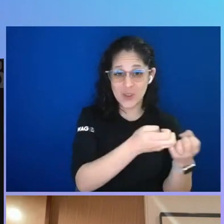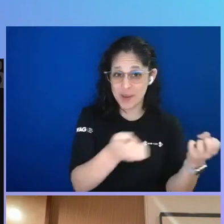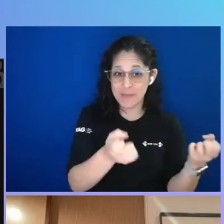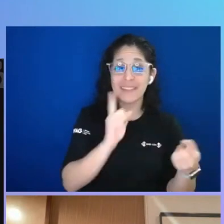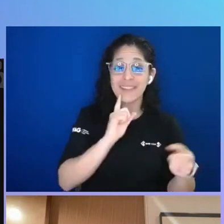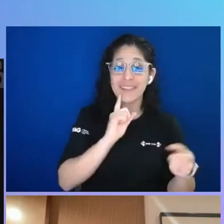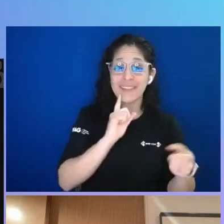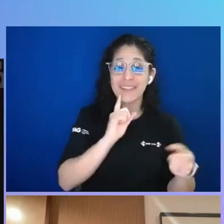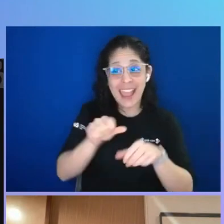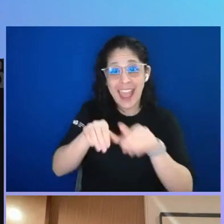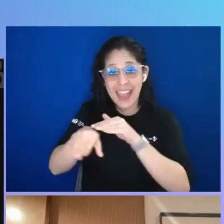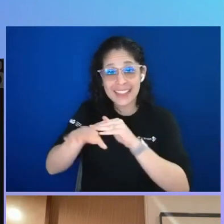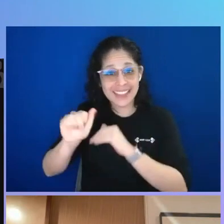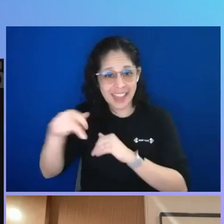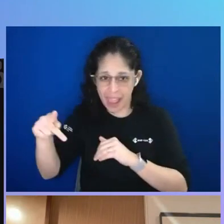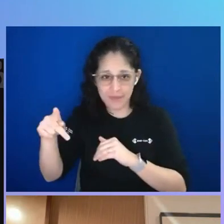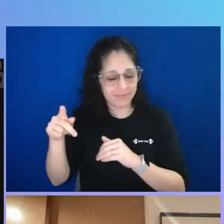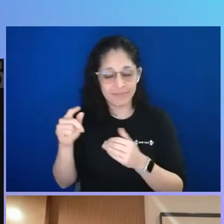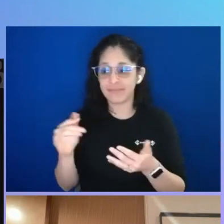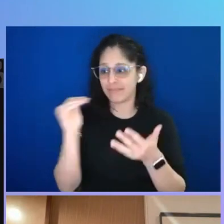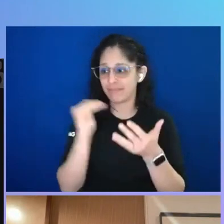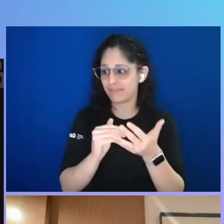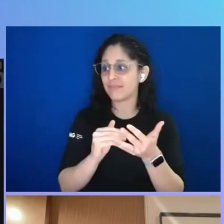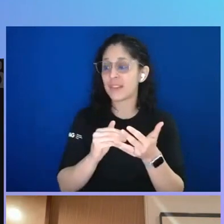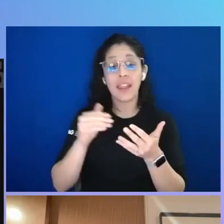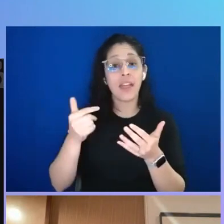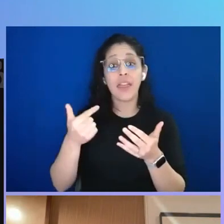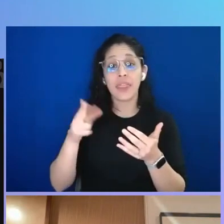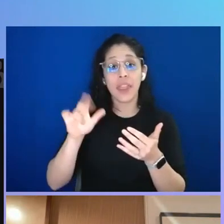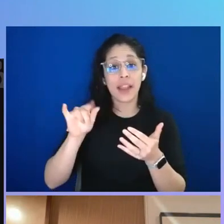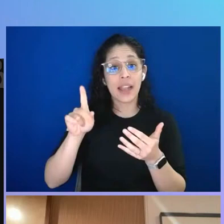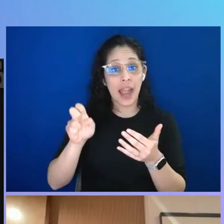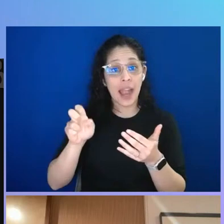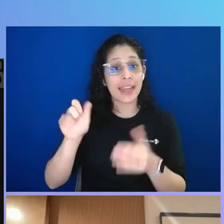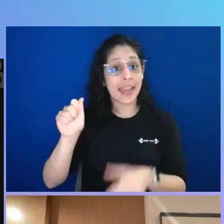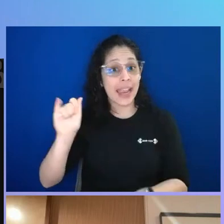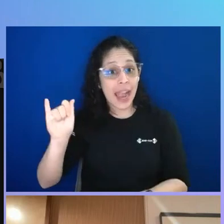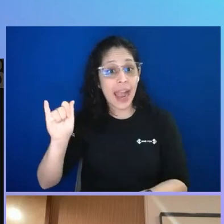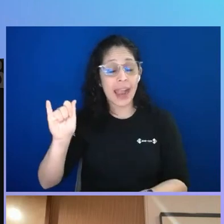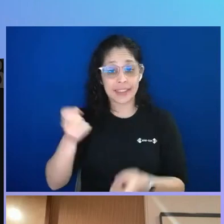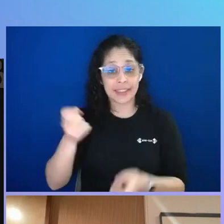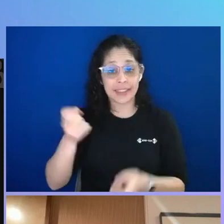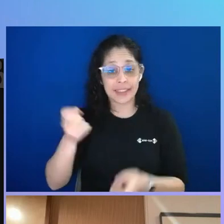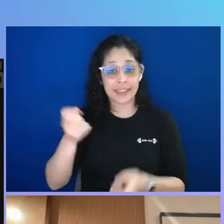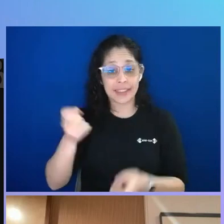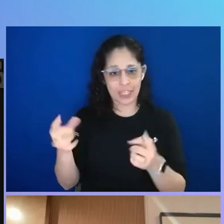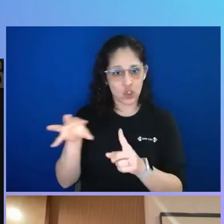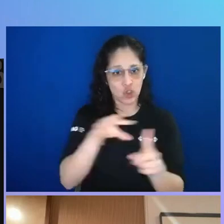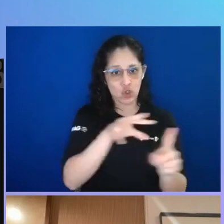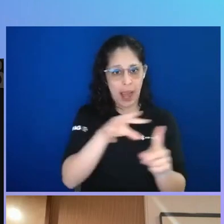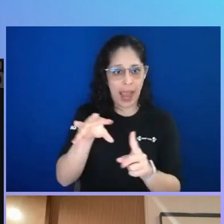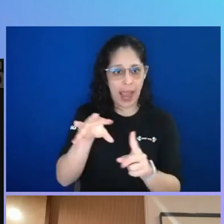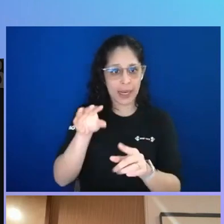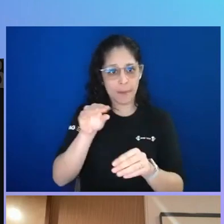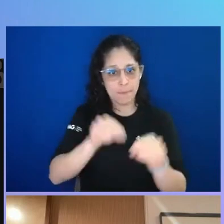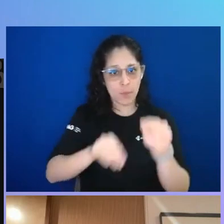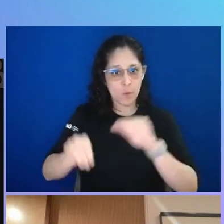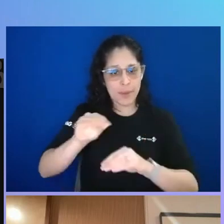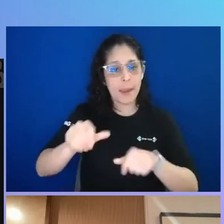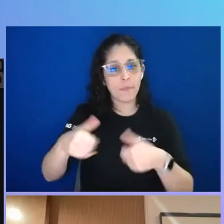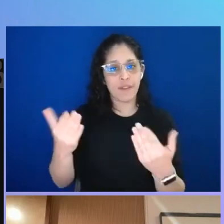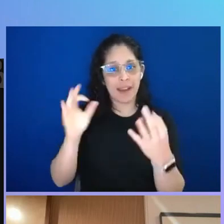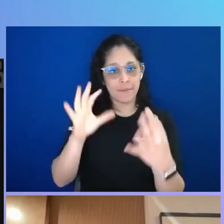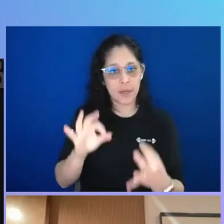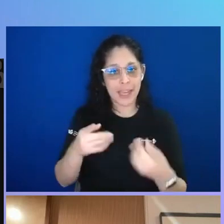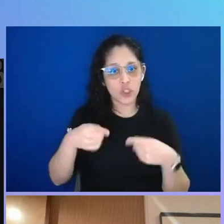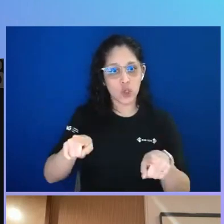Peloton Guide, which is an AI-powered device that uses camera to track movements and provide feedback on your form during strength training